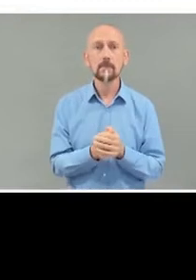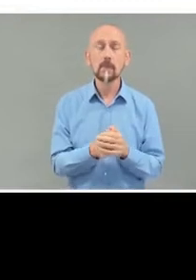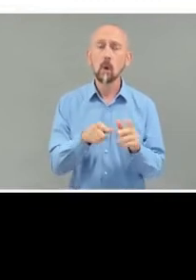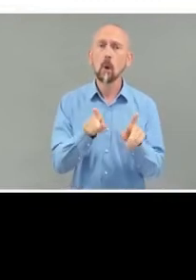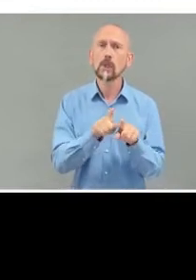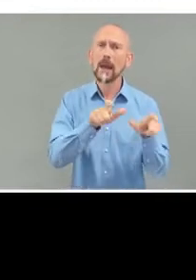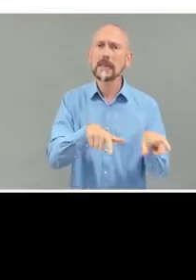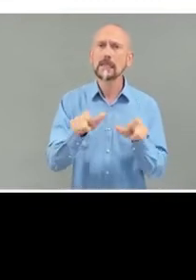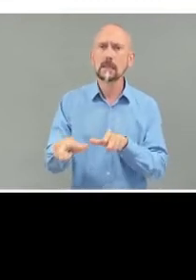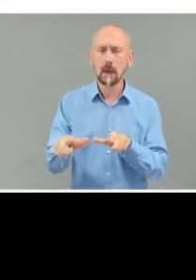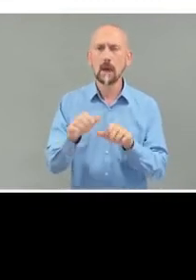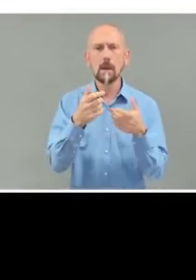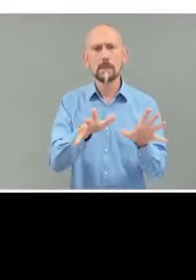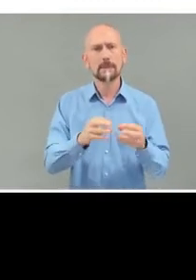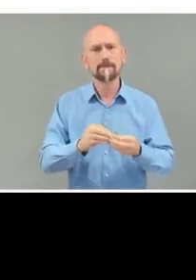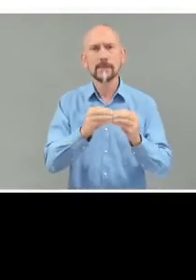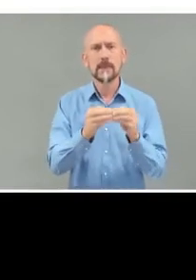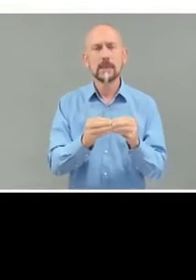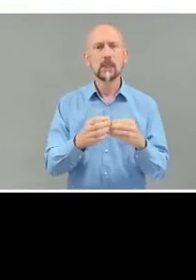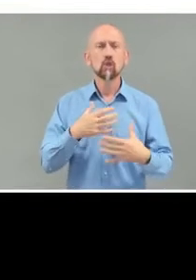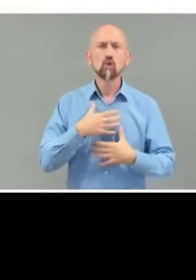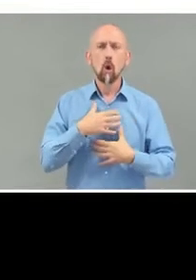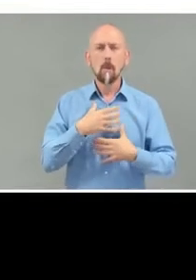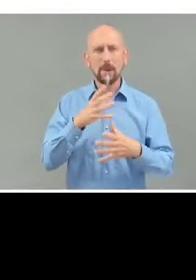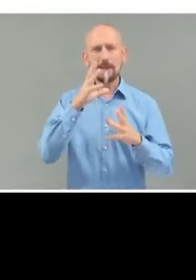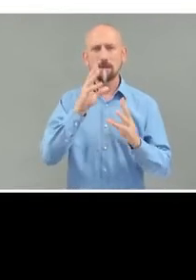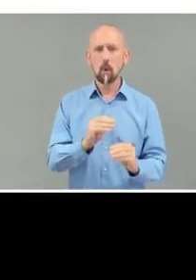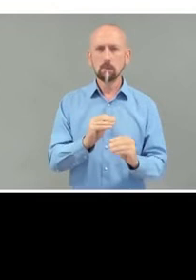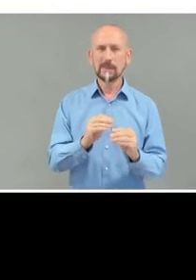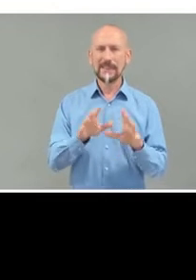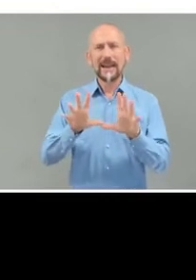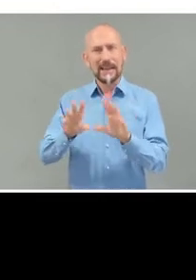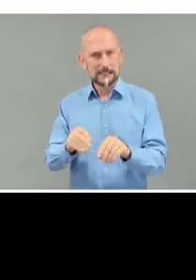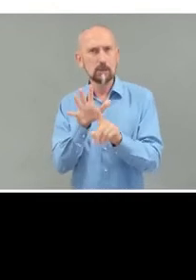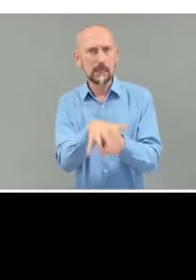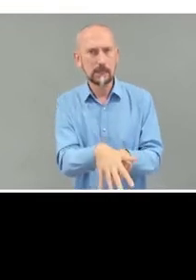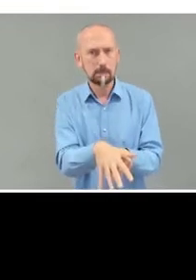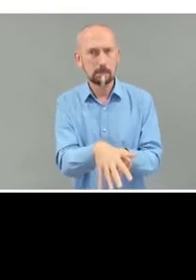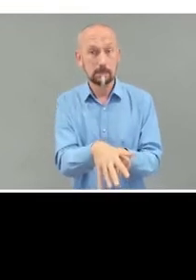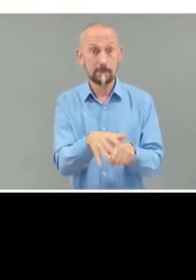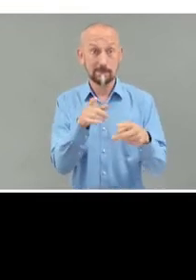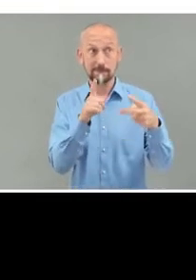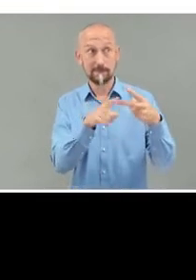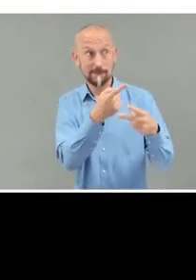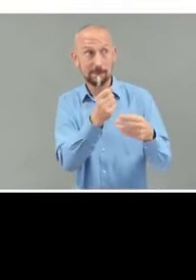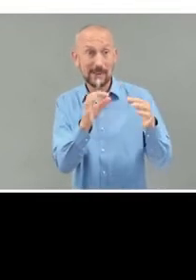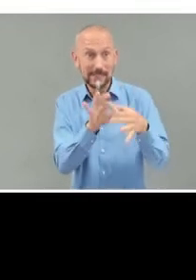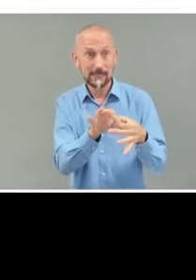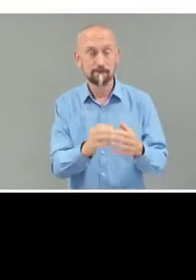on trauma-informed anti-racism, and the link is there for you as well. Next slide, please.